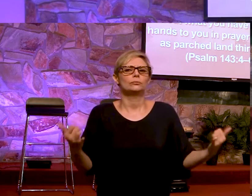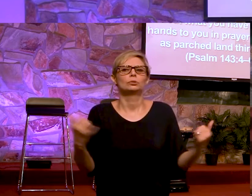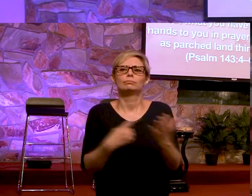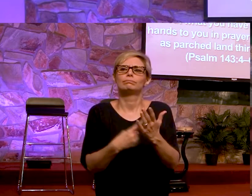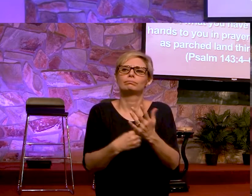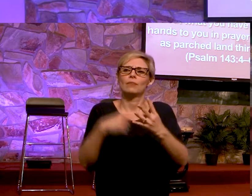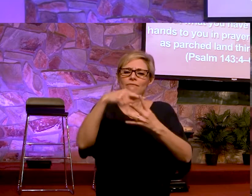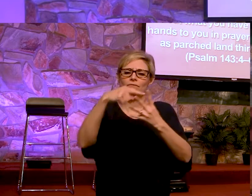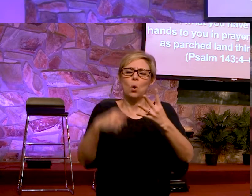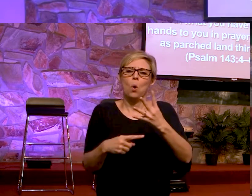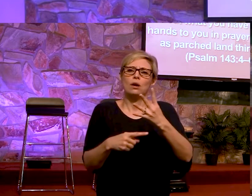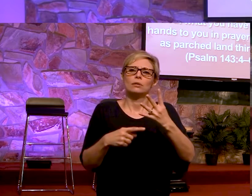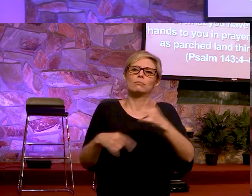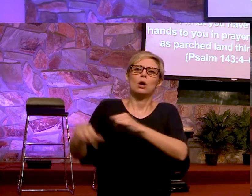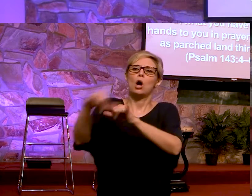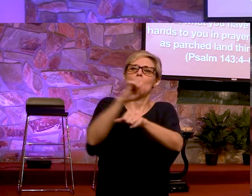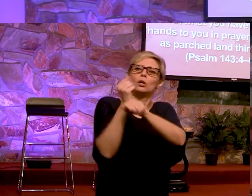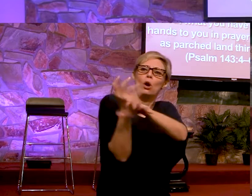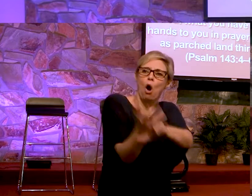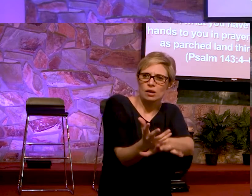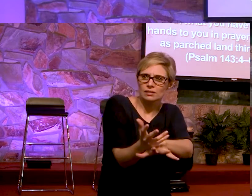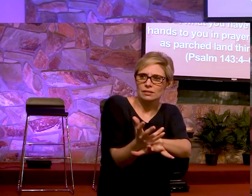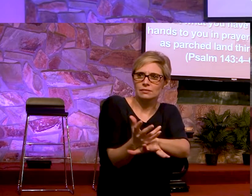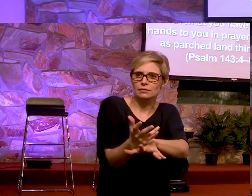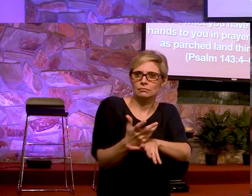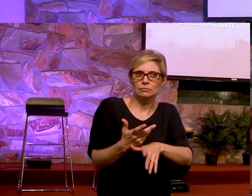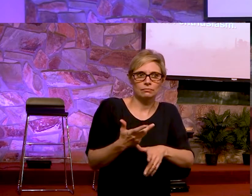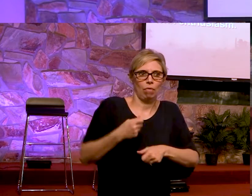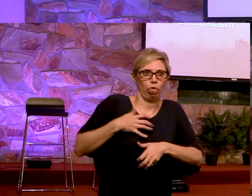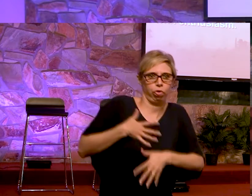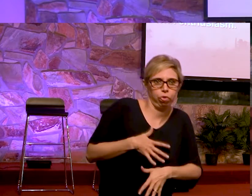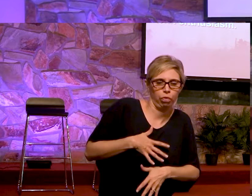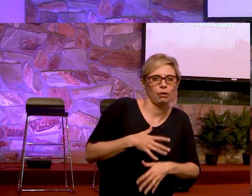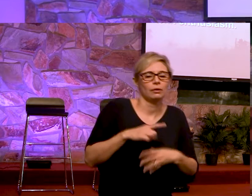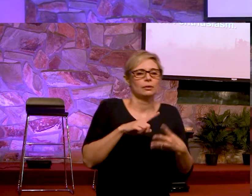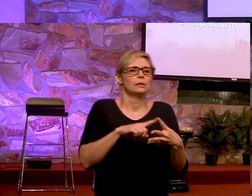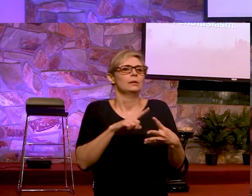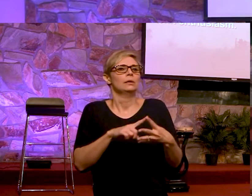discouragement and how we can overcome discouragement. Nehemiah chapter 4,